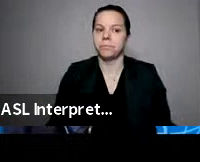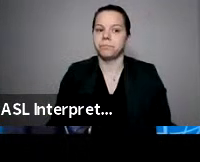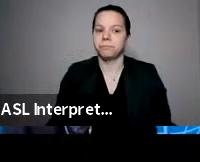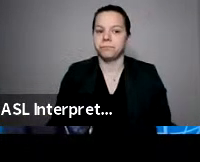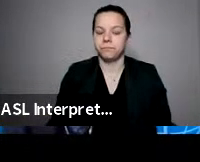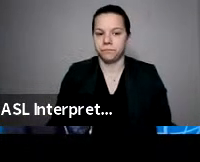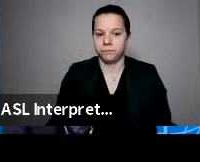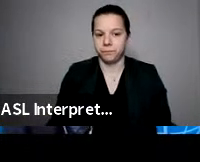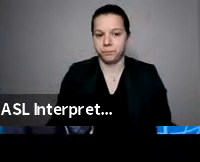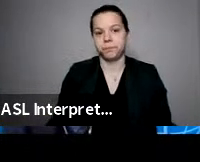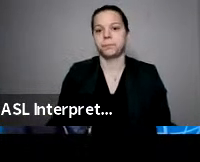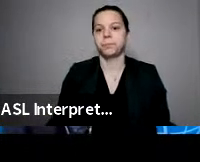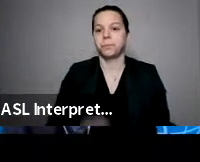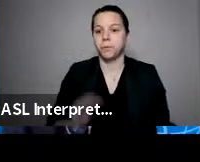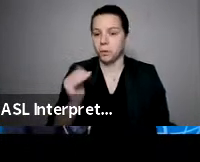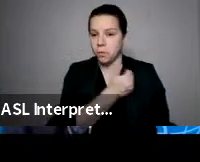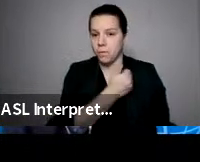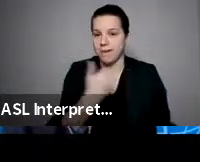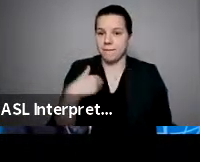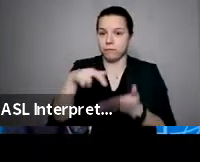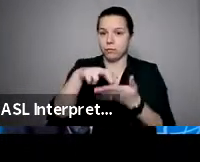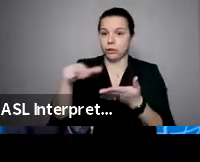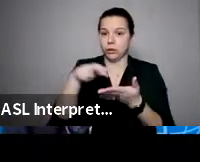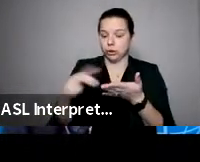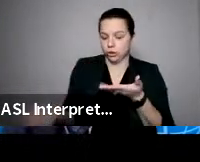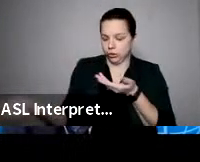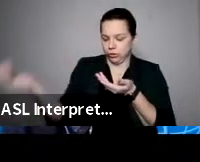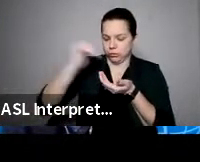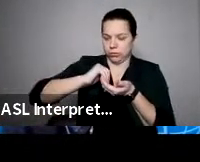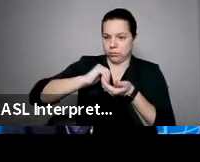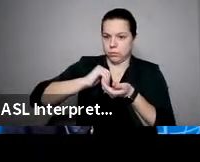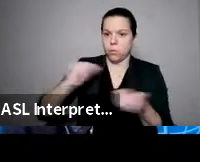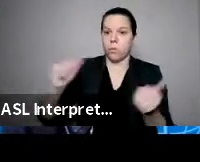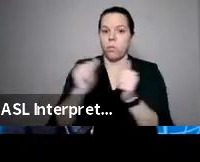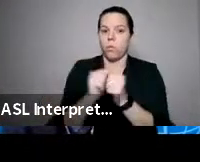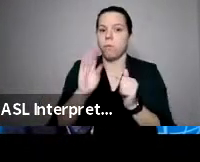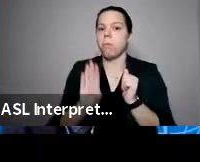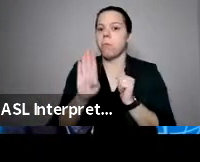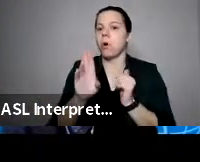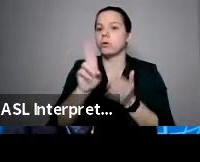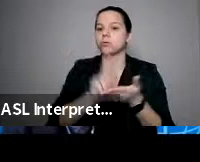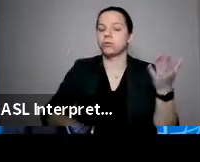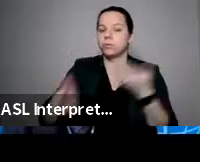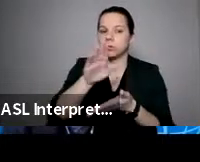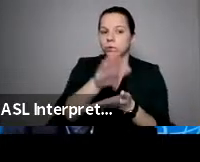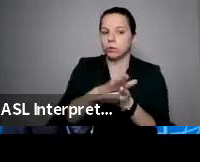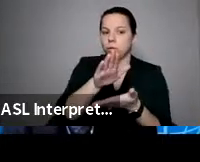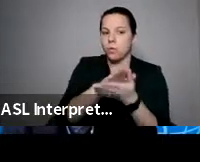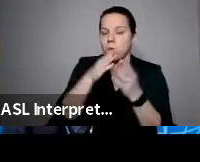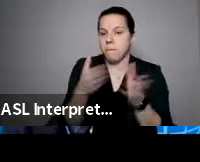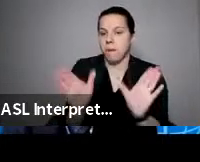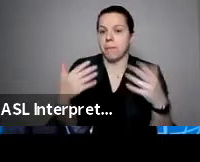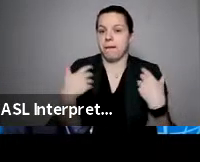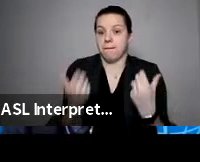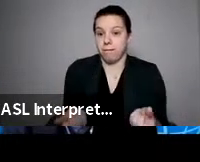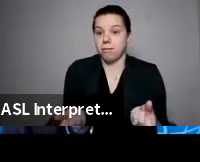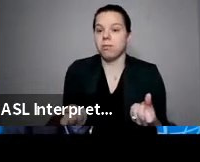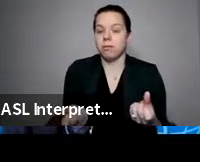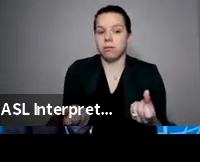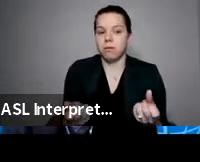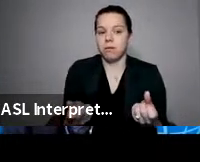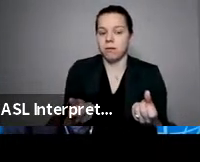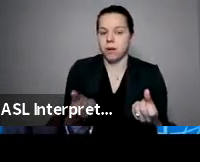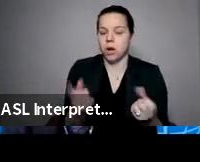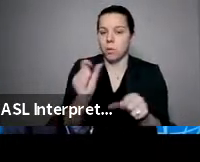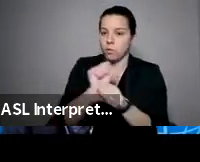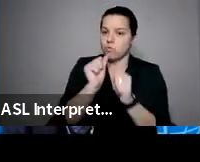lines, we have a longstanding research partnership with the Boston University School of Public Health to